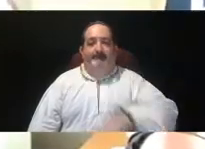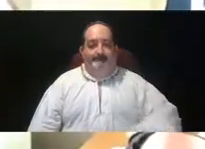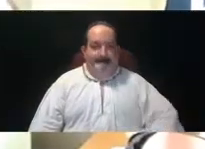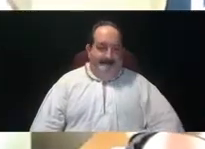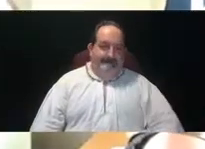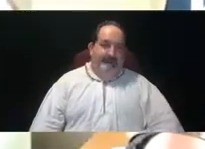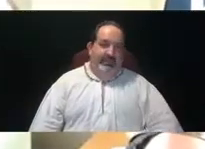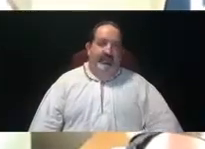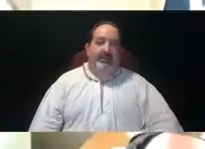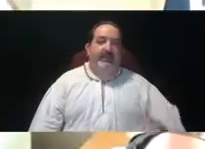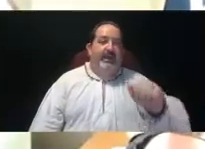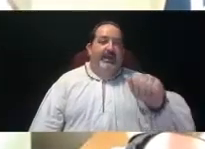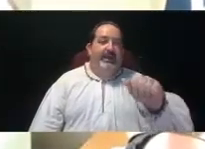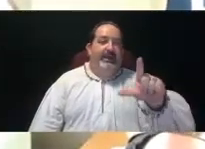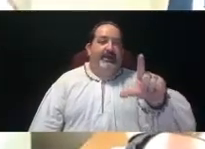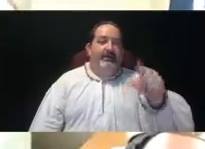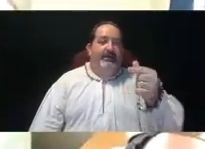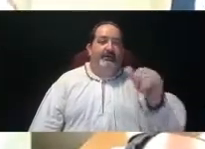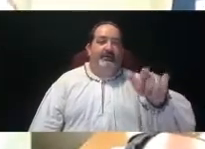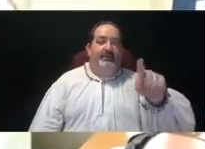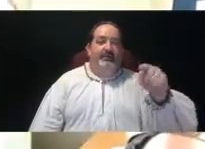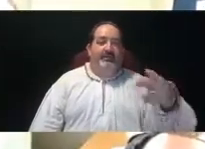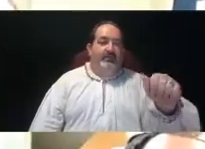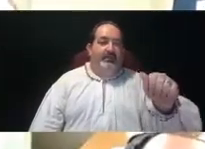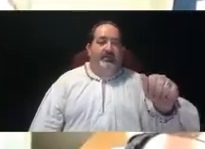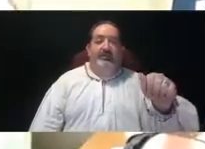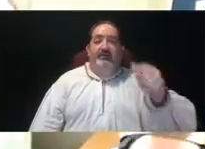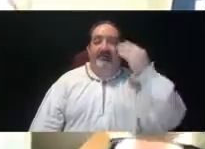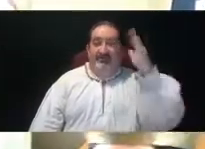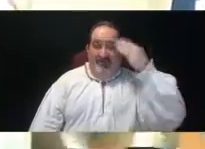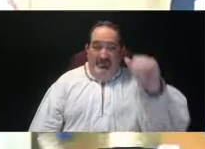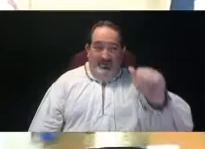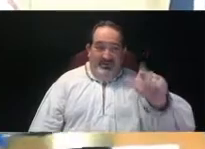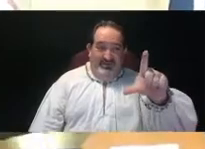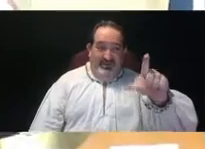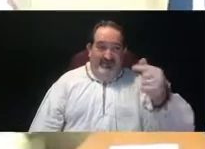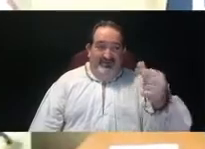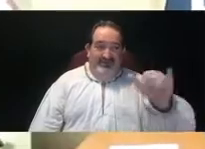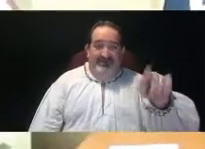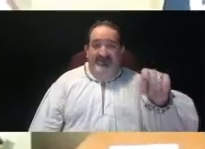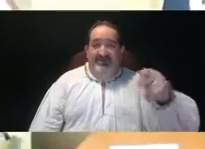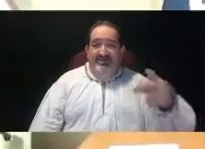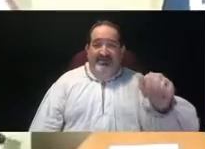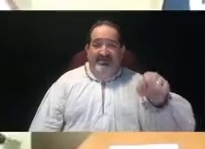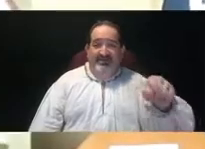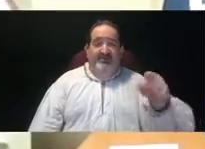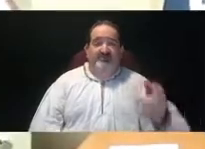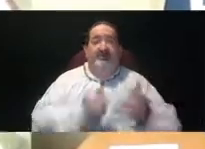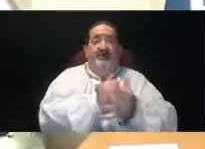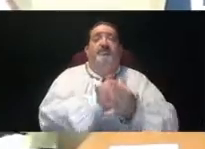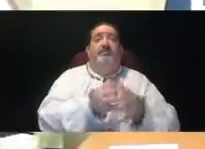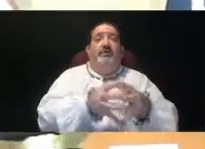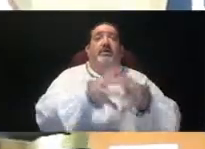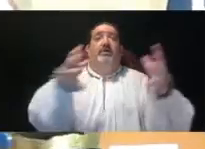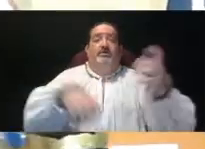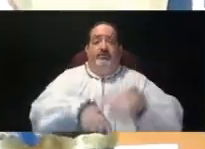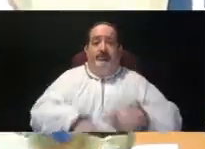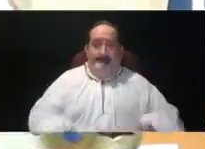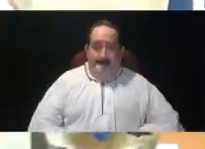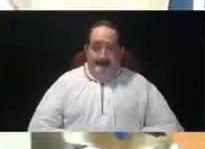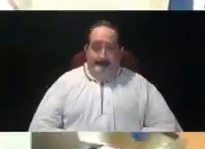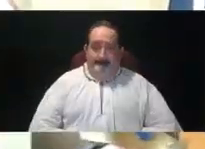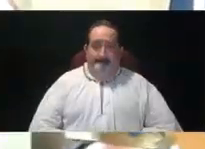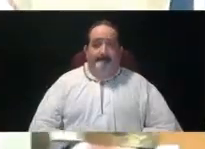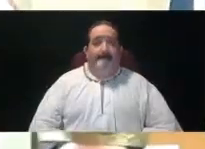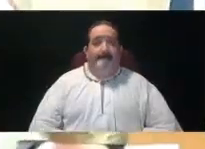So Elgitha, if anybody doesn't know Elgitha, she helps out all the time. And she